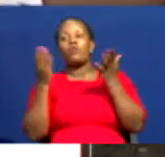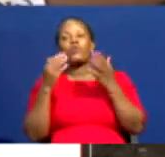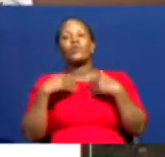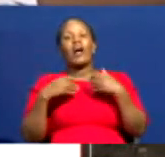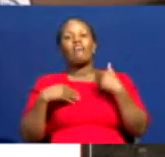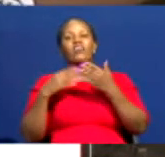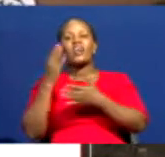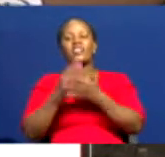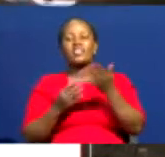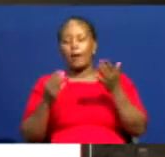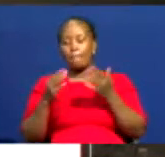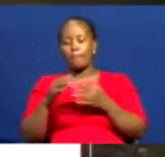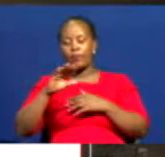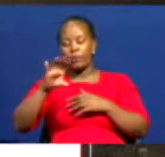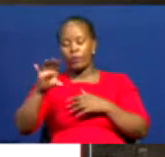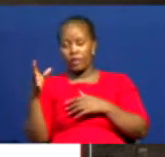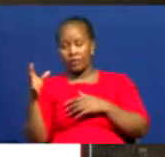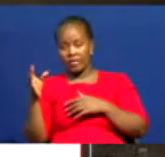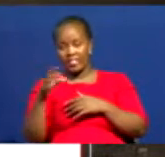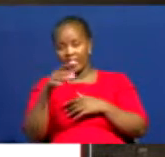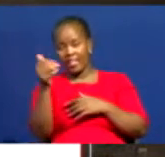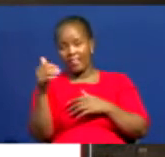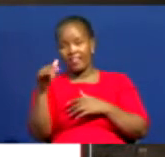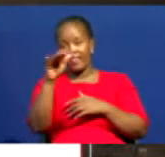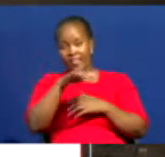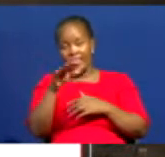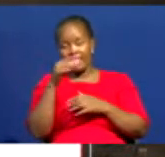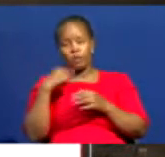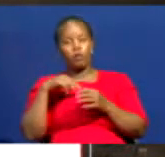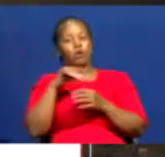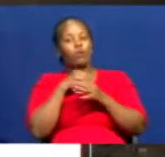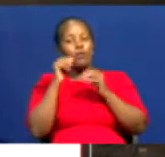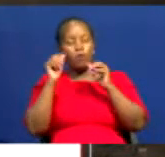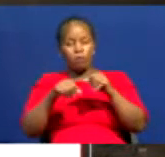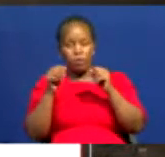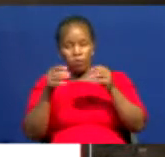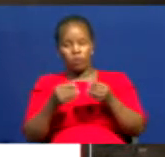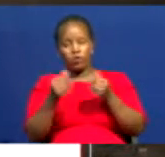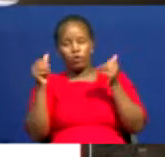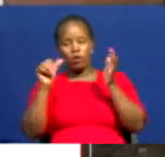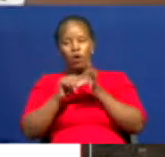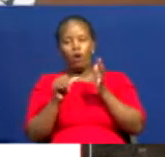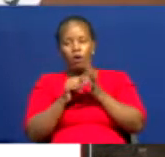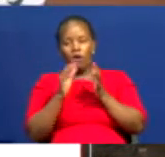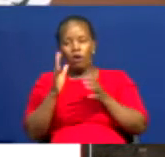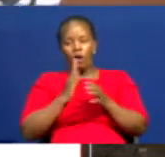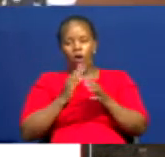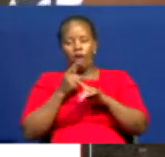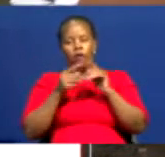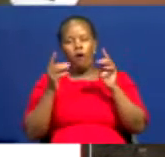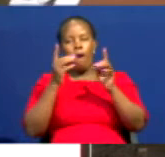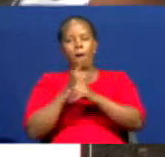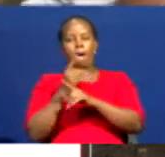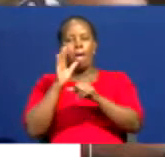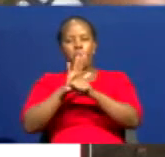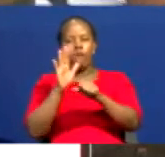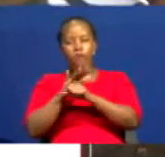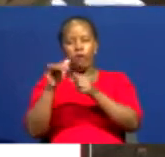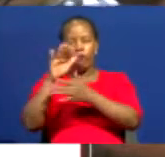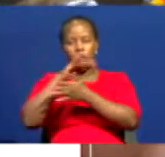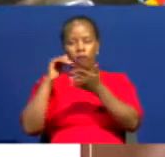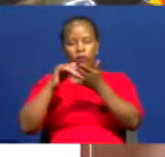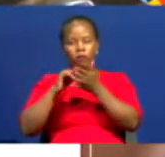sub-county at Lokriama, then we will manage insecurity along Urumbel to Lomokori, and then it will also